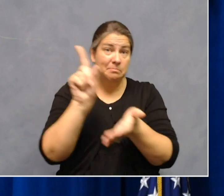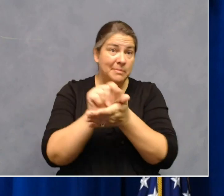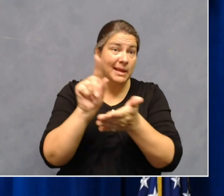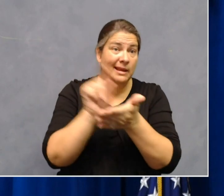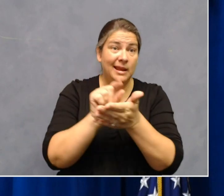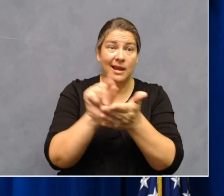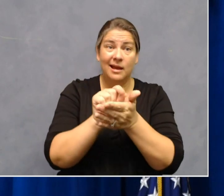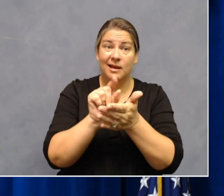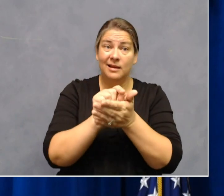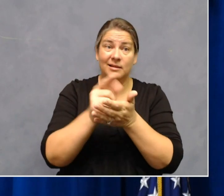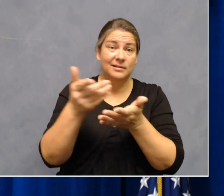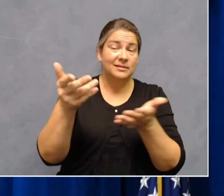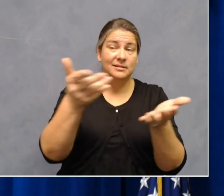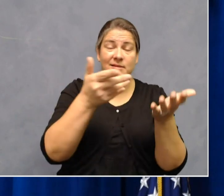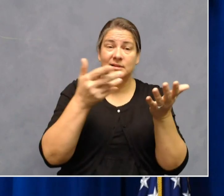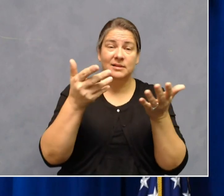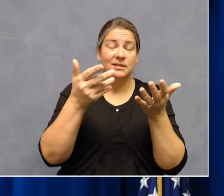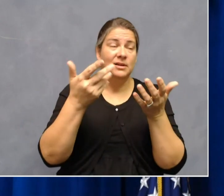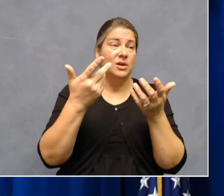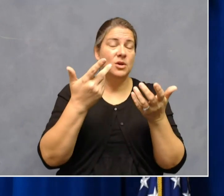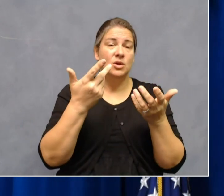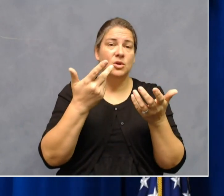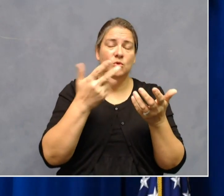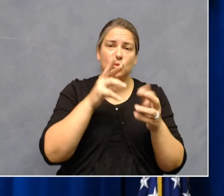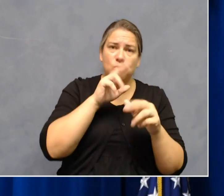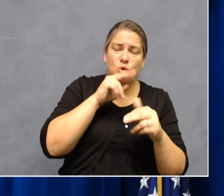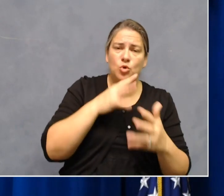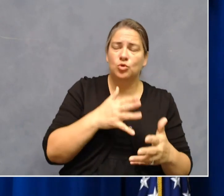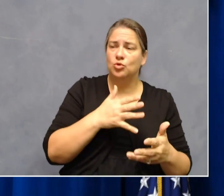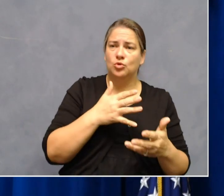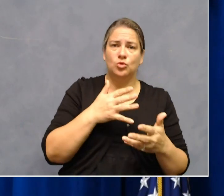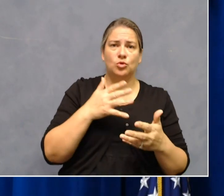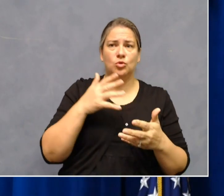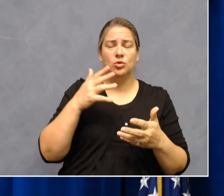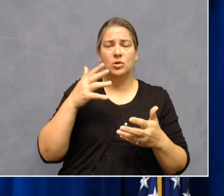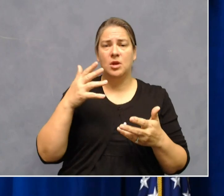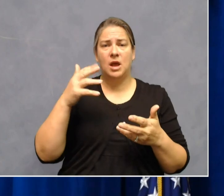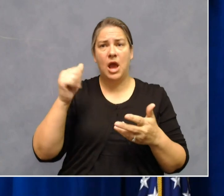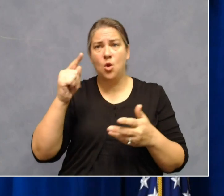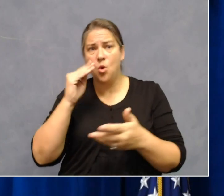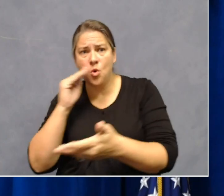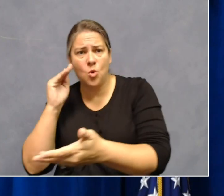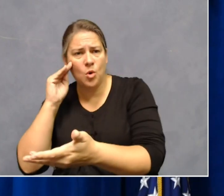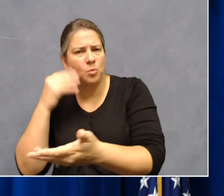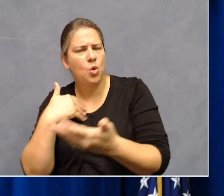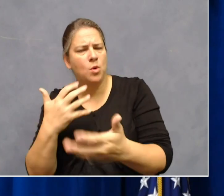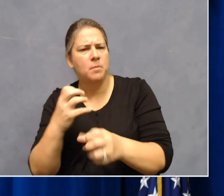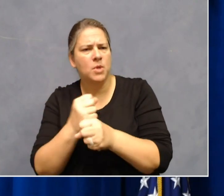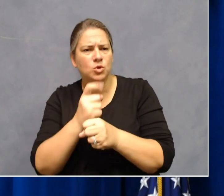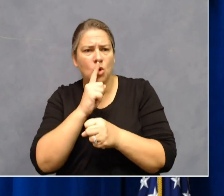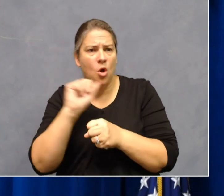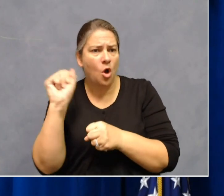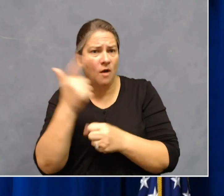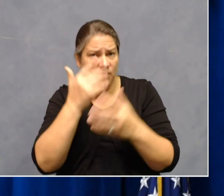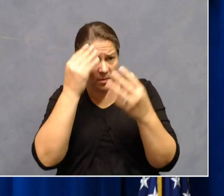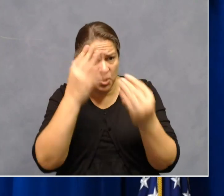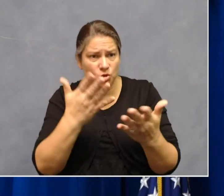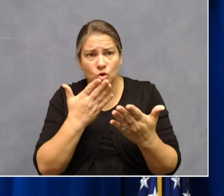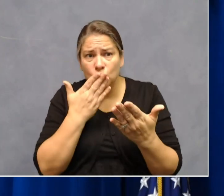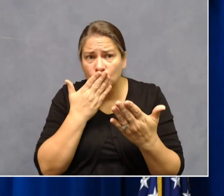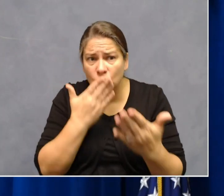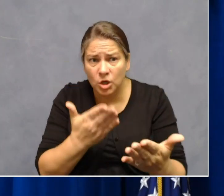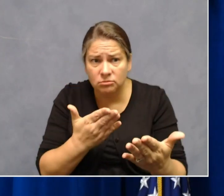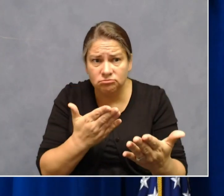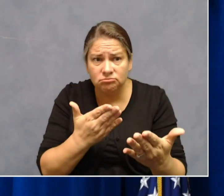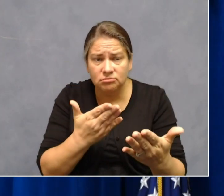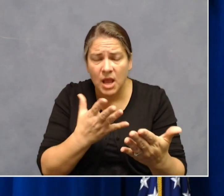good information, that we understand where it's coming from and that we can agree that it's reliable. So we're